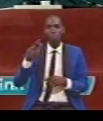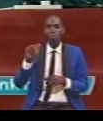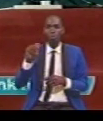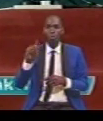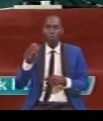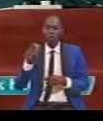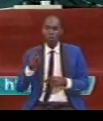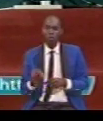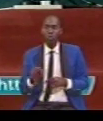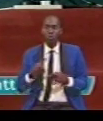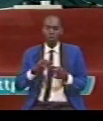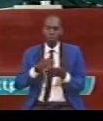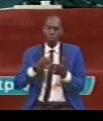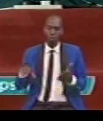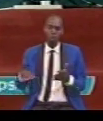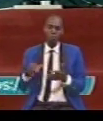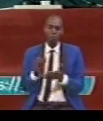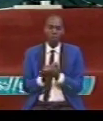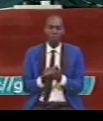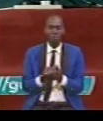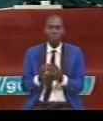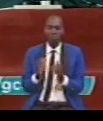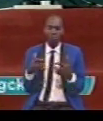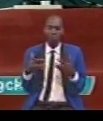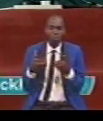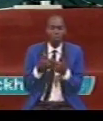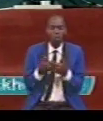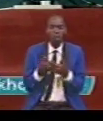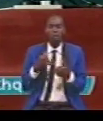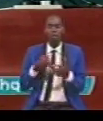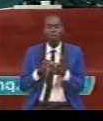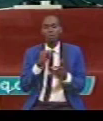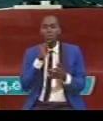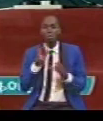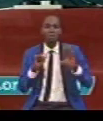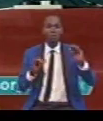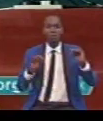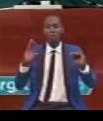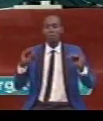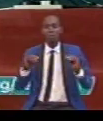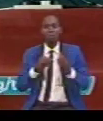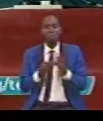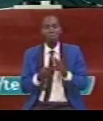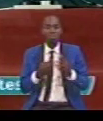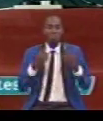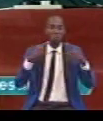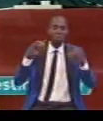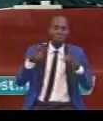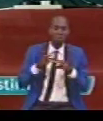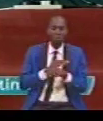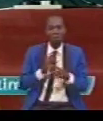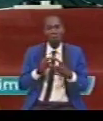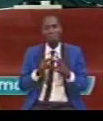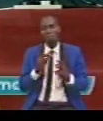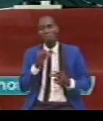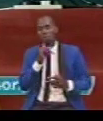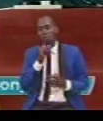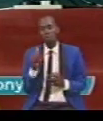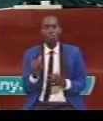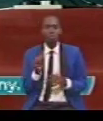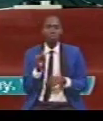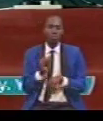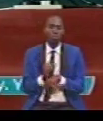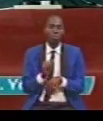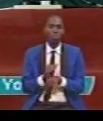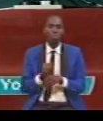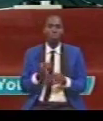a 50-50 thing. Sometimes it goes in, sometimes it goes well, because once a nerve stays for a long time without blood supply because of that